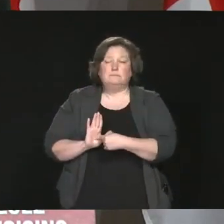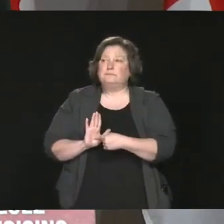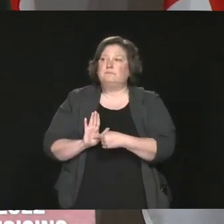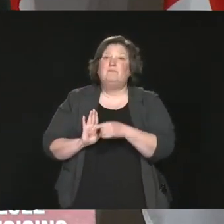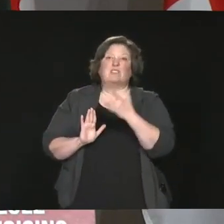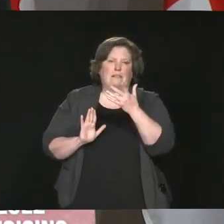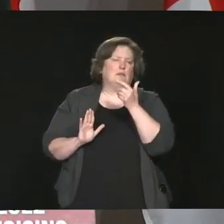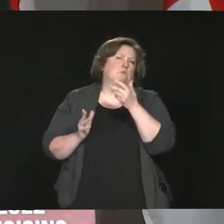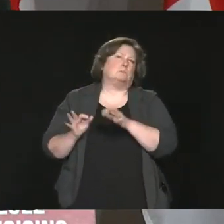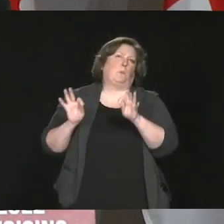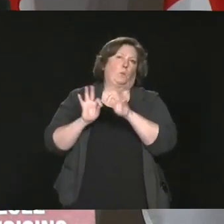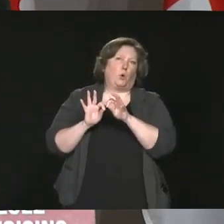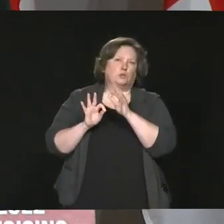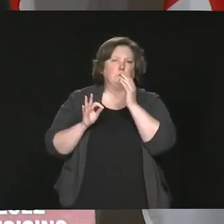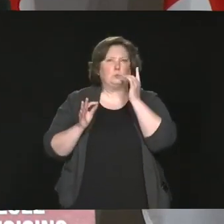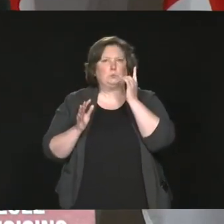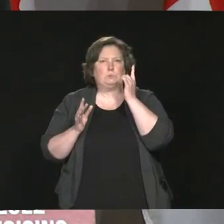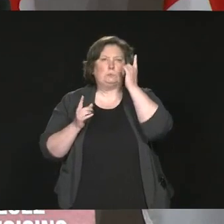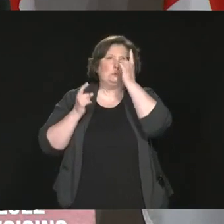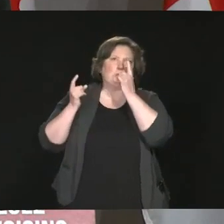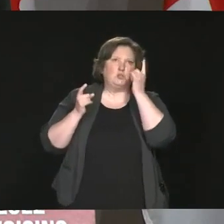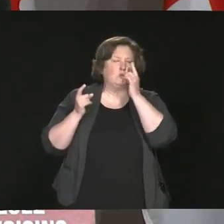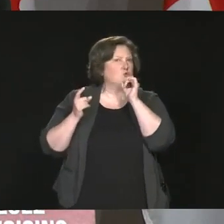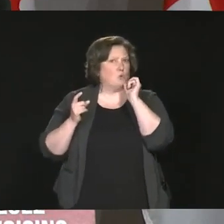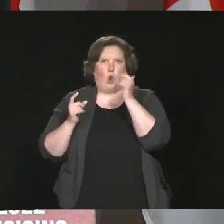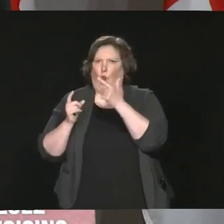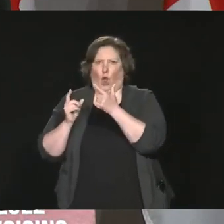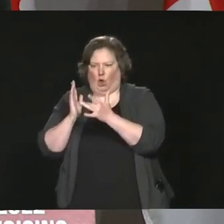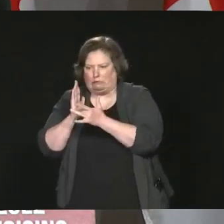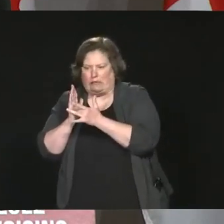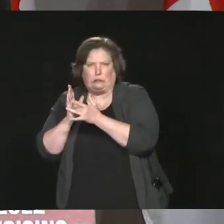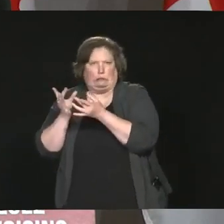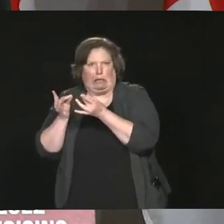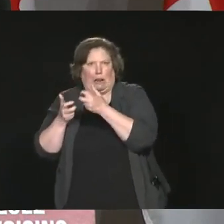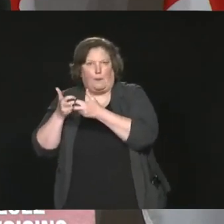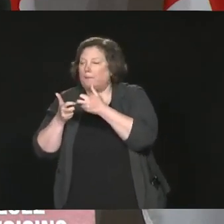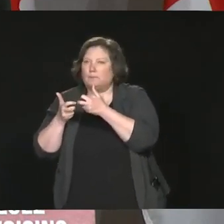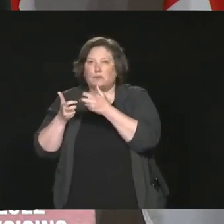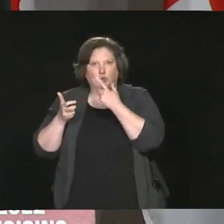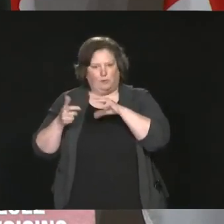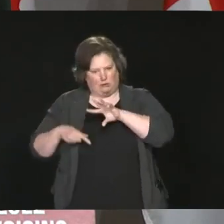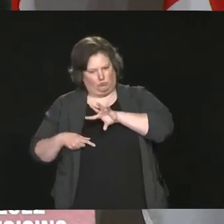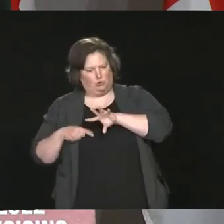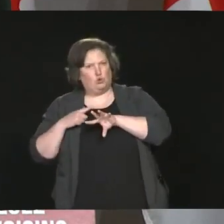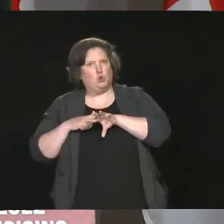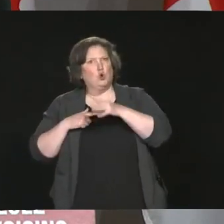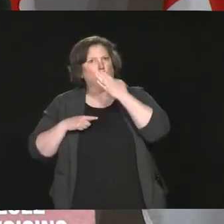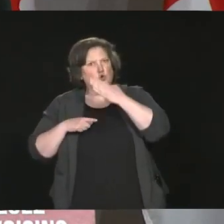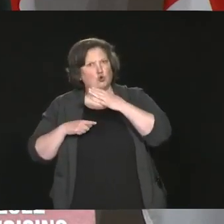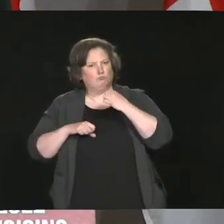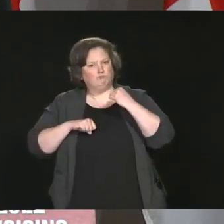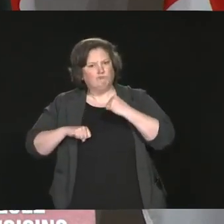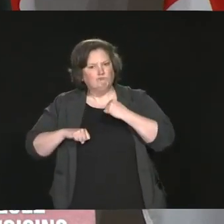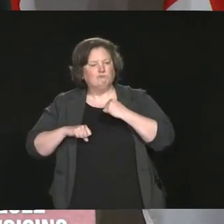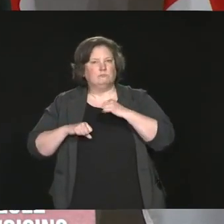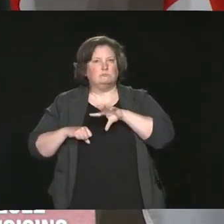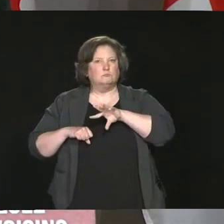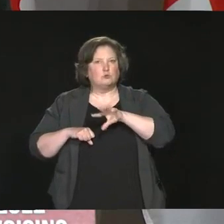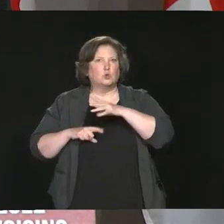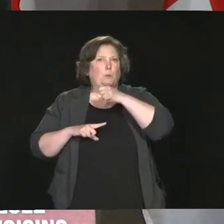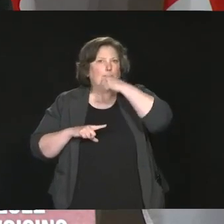technical. Certainly, making sure that the cameras are of good quality and of adequate battery life, and uploading the